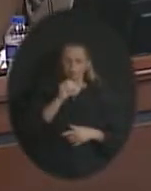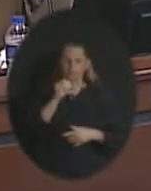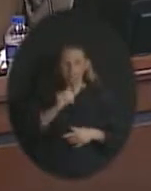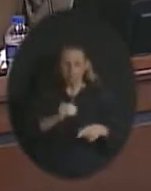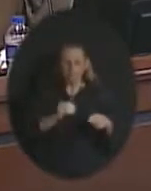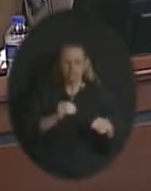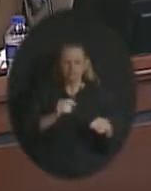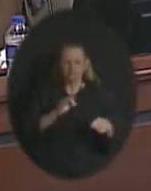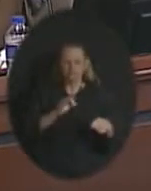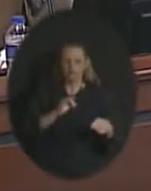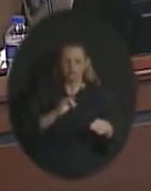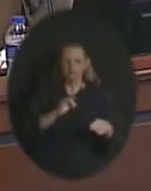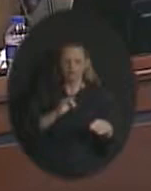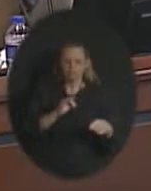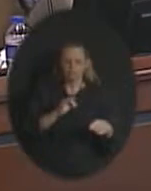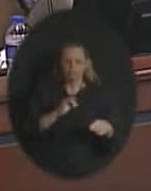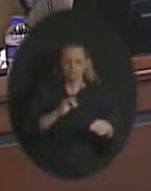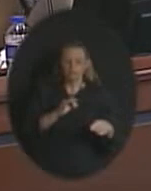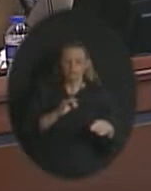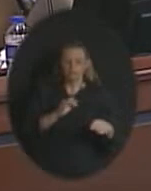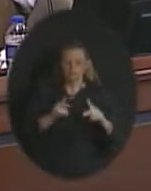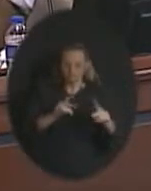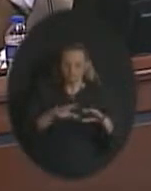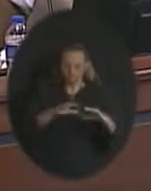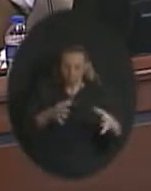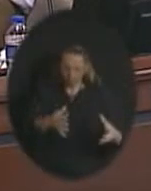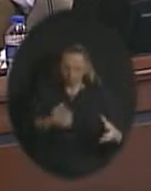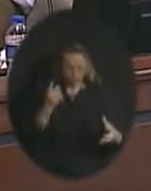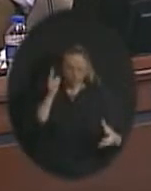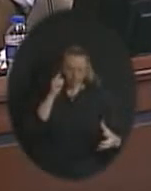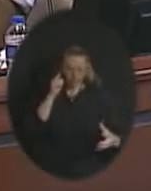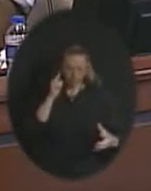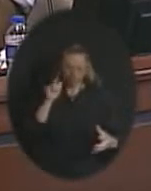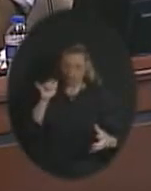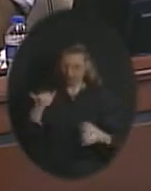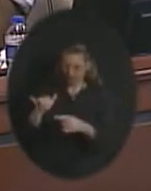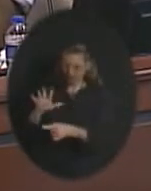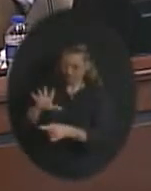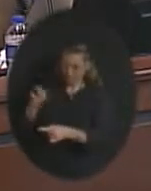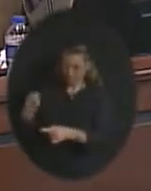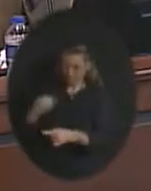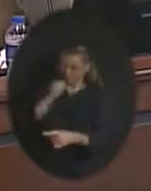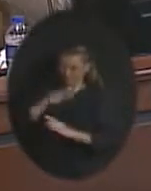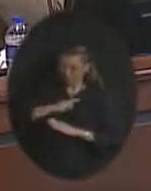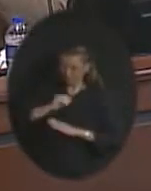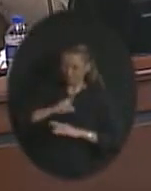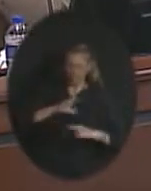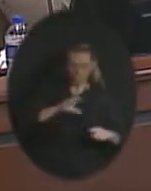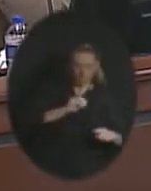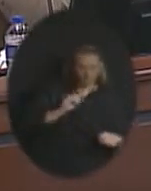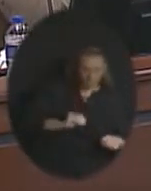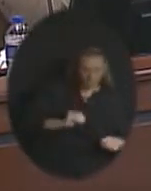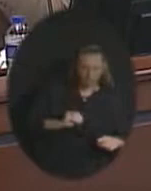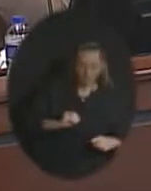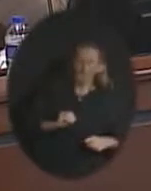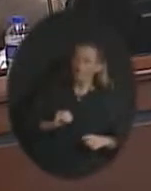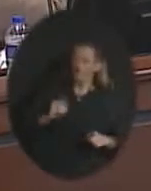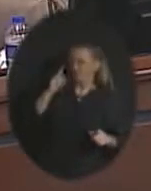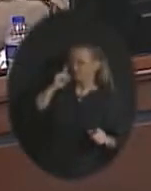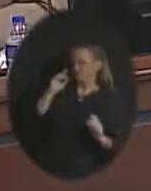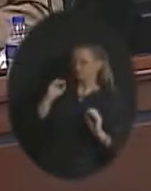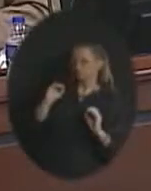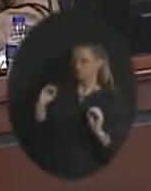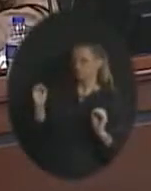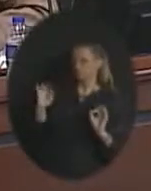I mean, are we hearing from a 5% group? Are we hearing from 50% of the parents? No, it's pretty minor, yeah. So, yeah. I